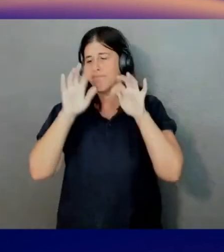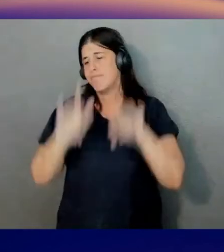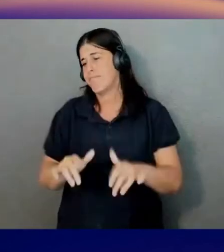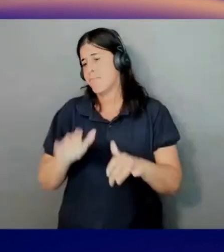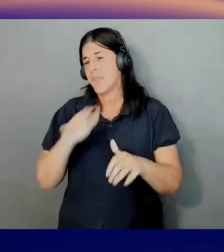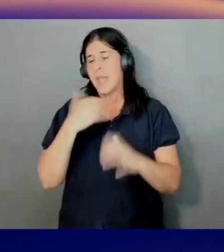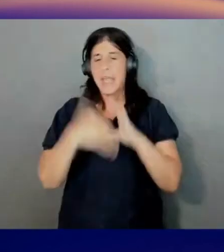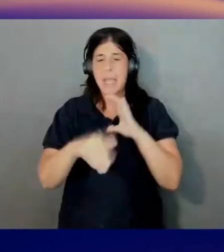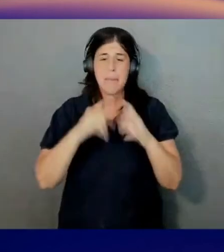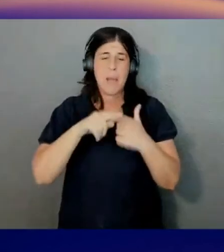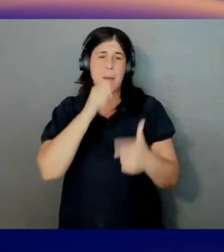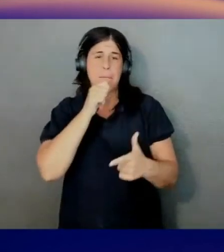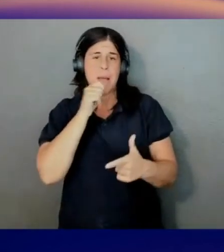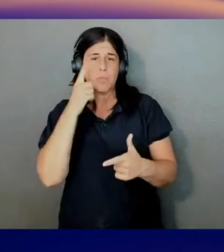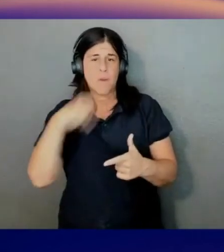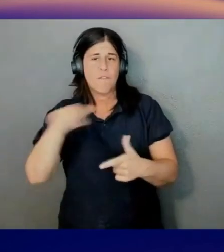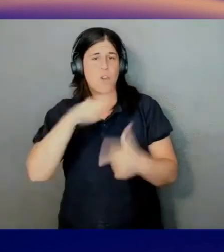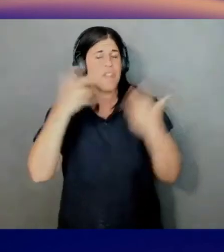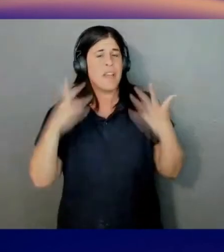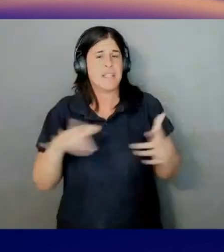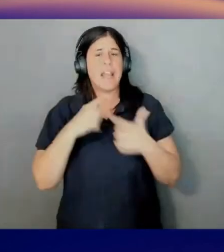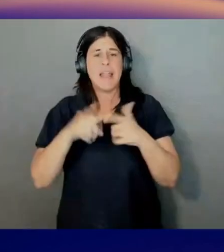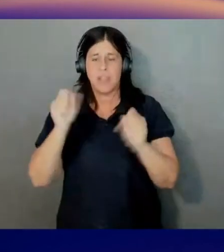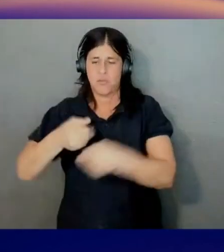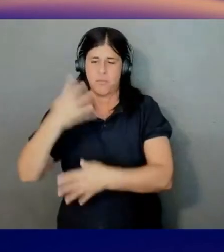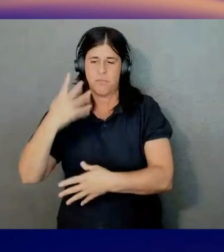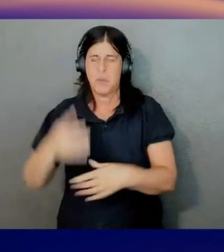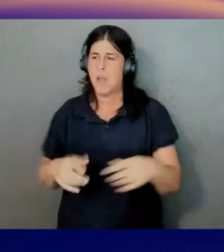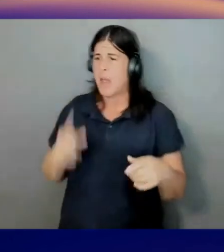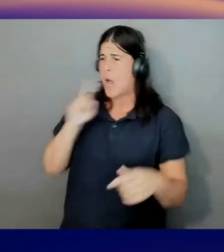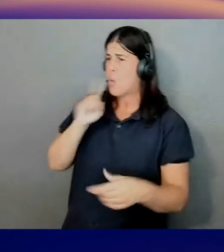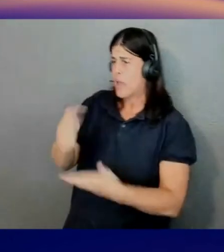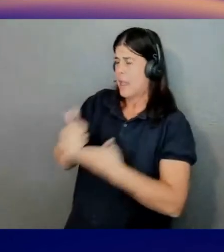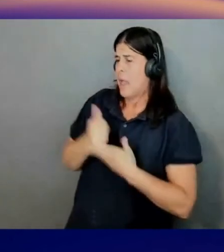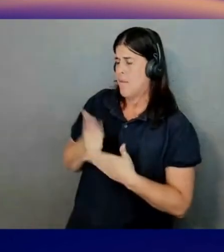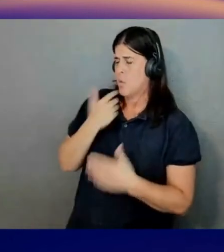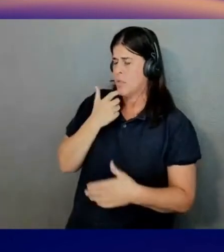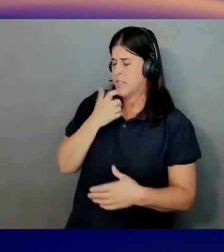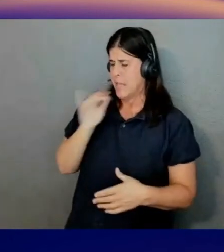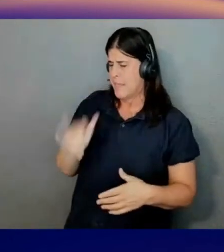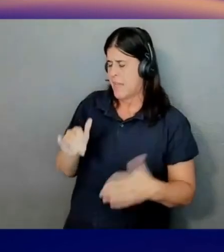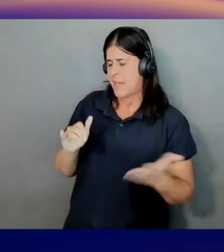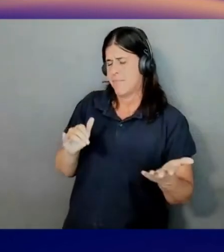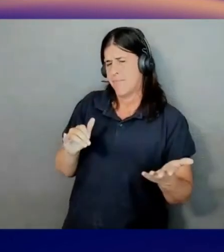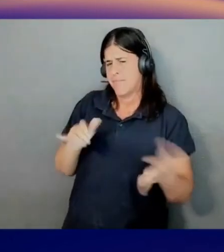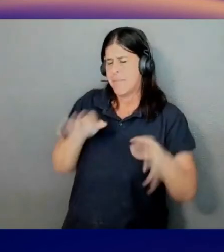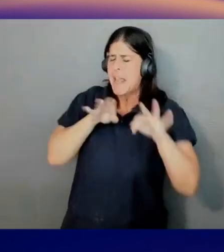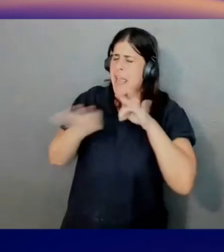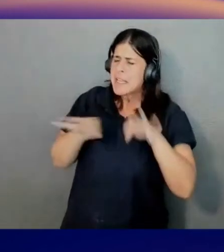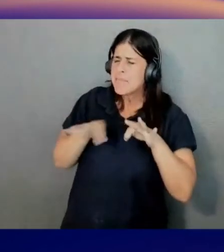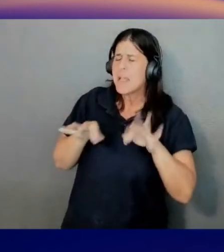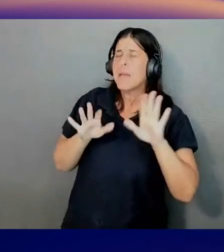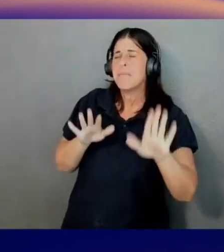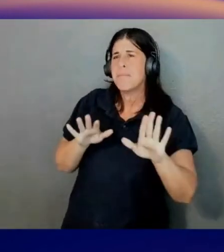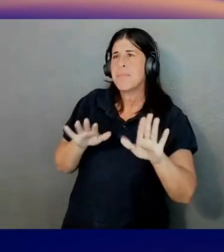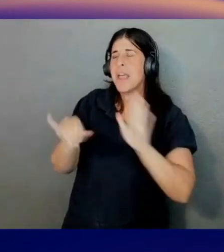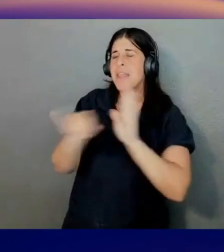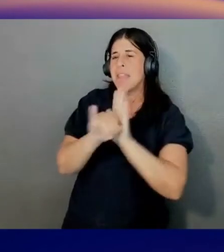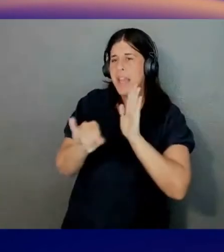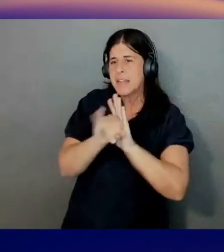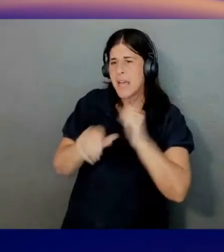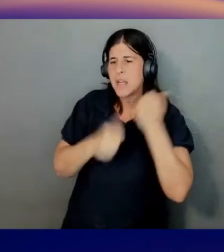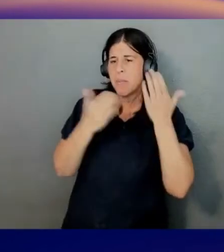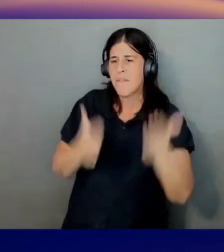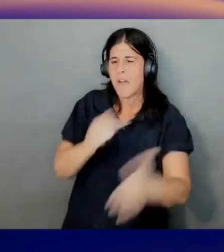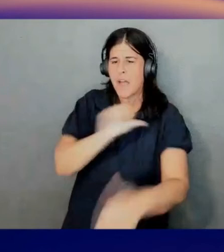of Okta, Yeah. Yeah. they should be able to get in. I think Nice. it's helpful to say, explain what the identity Yeah. provider authenticates